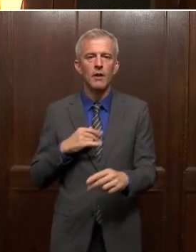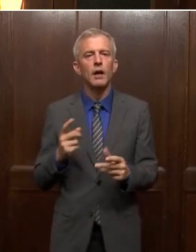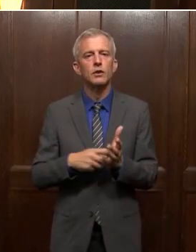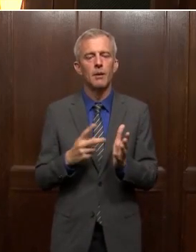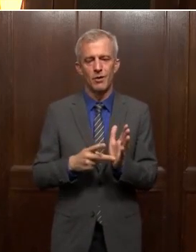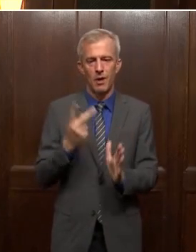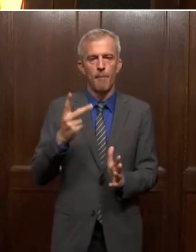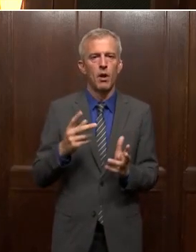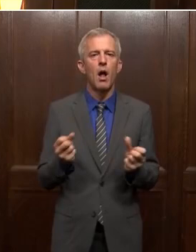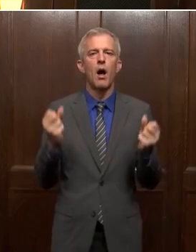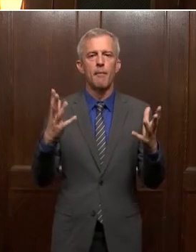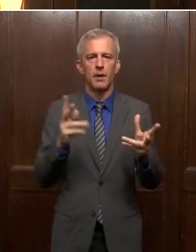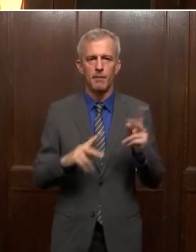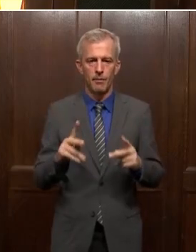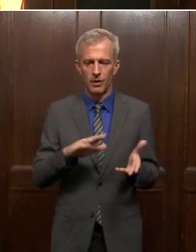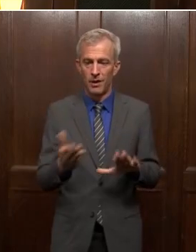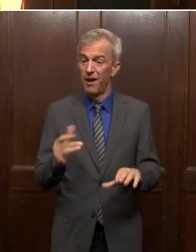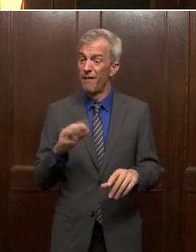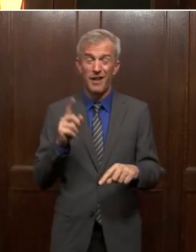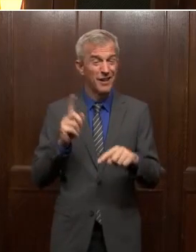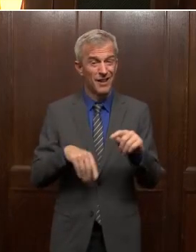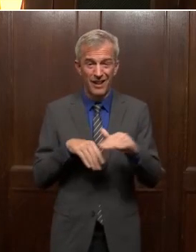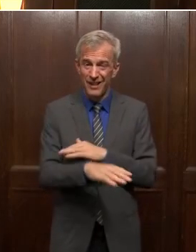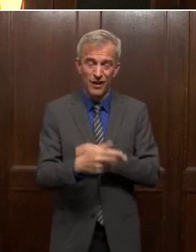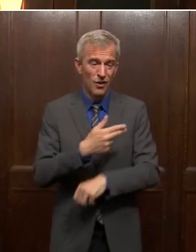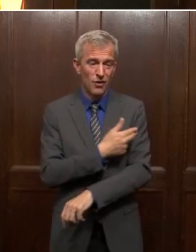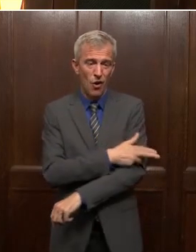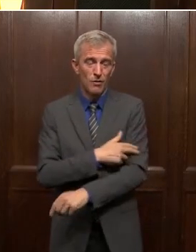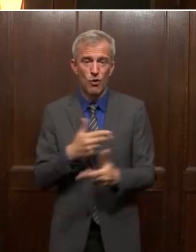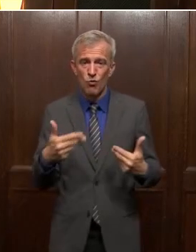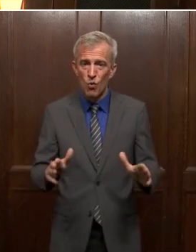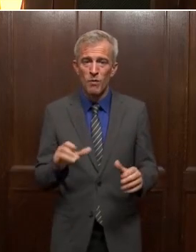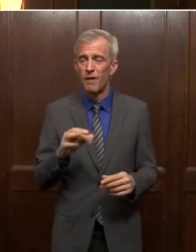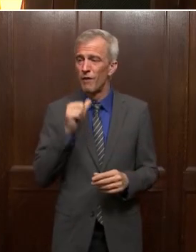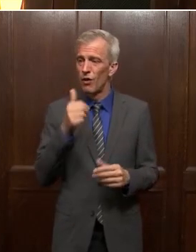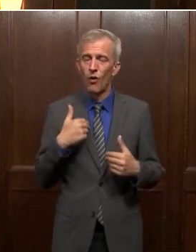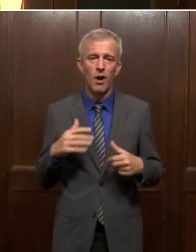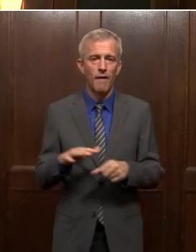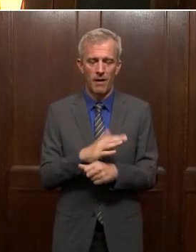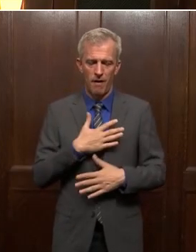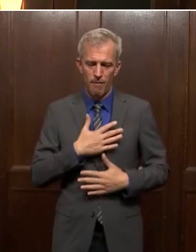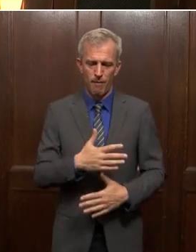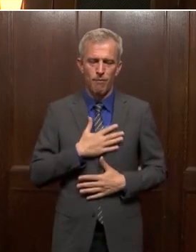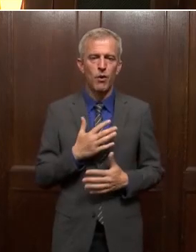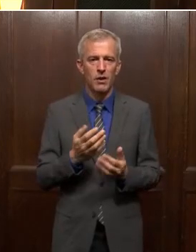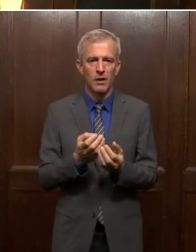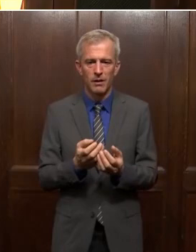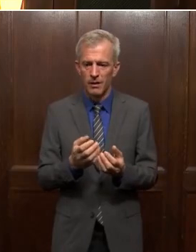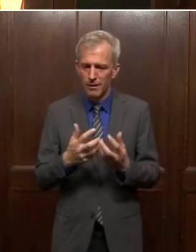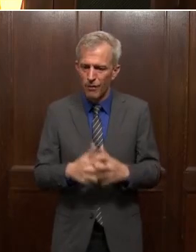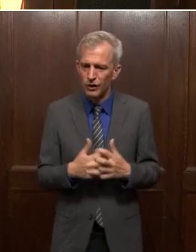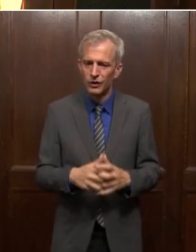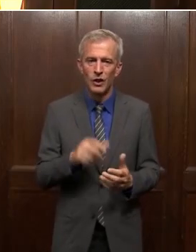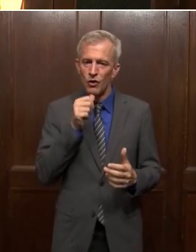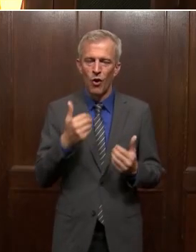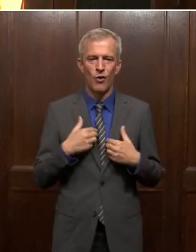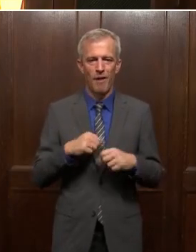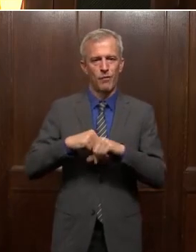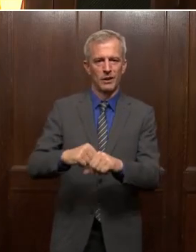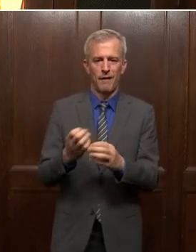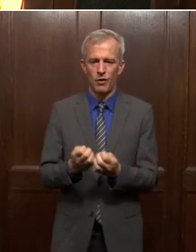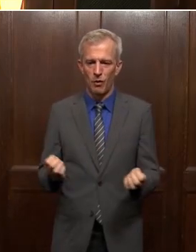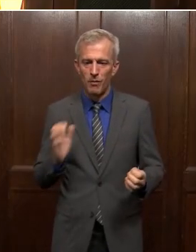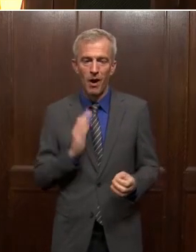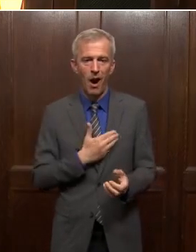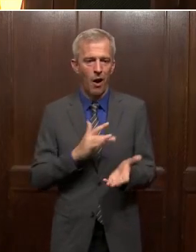deaths. If people can't get into hospital rooms, if there aren't enough ventilators, if we don't have the PPE, if our health workers are getting sick,